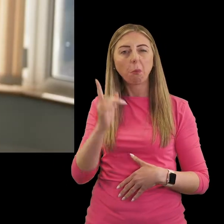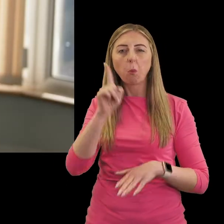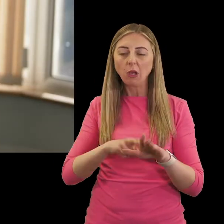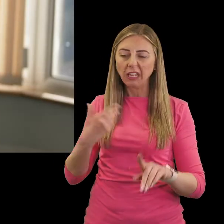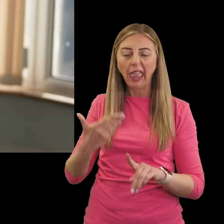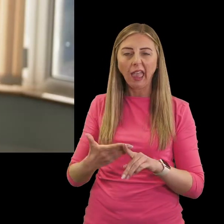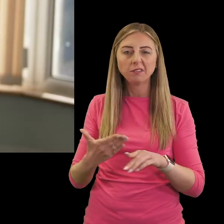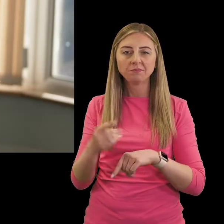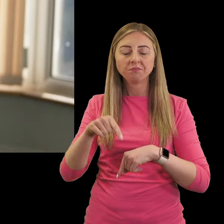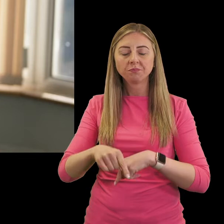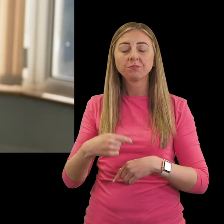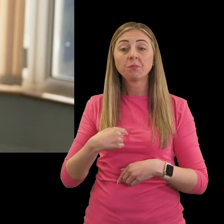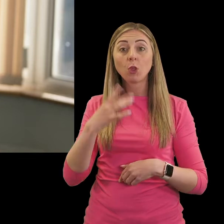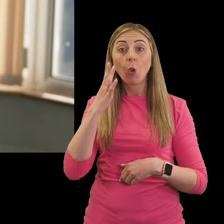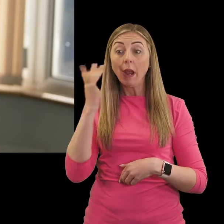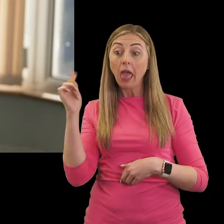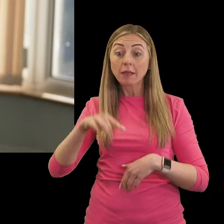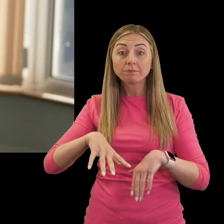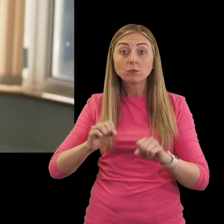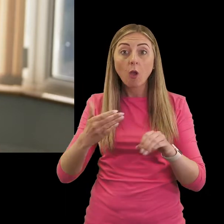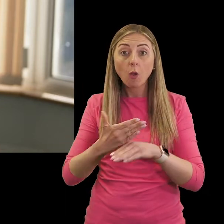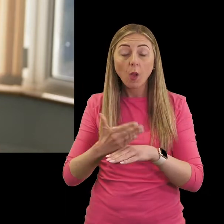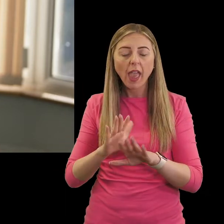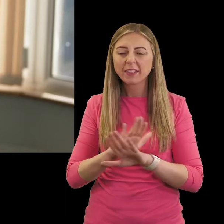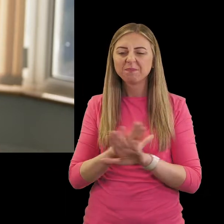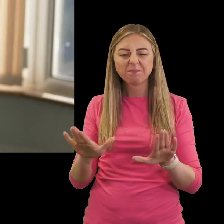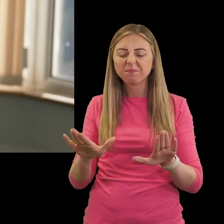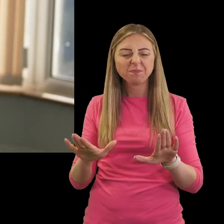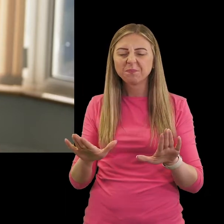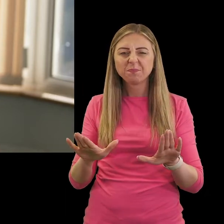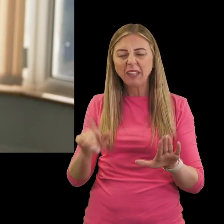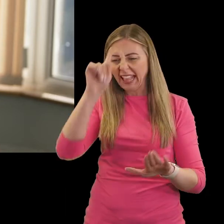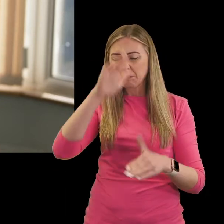My sort of introduction to the Trust wasn't ideal, unfortunately.